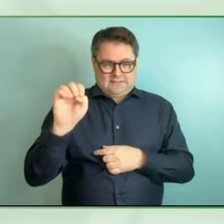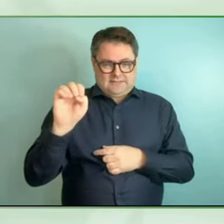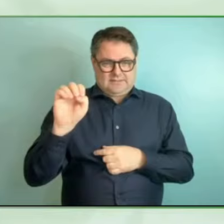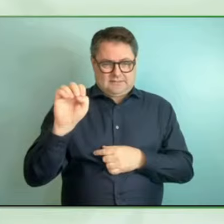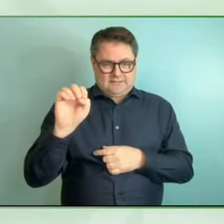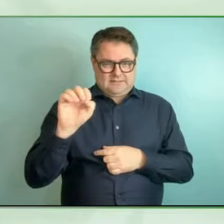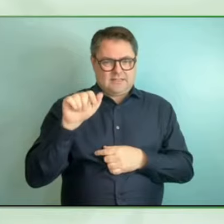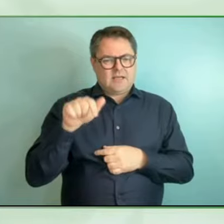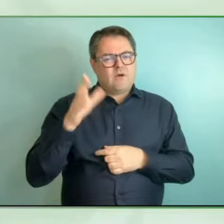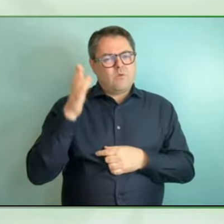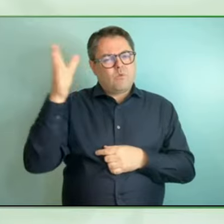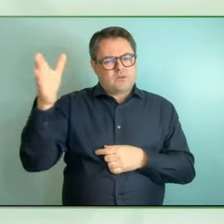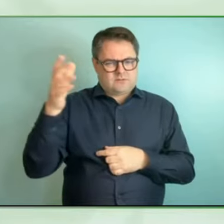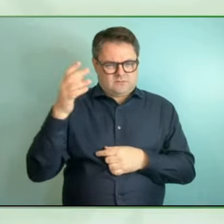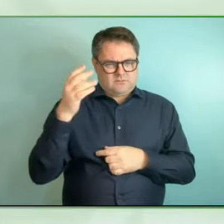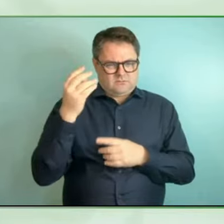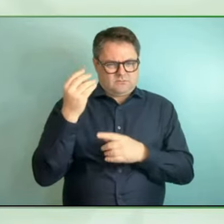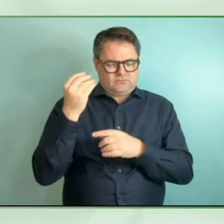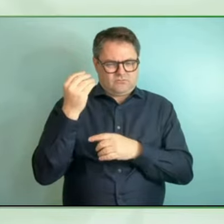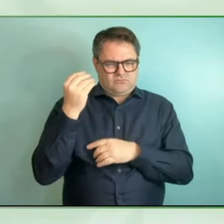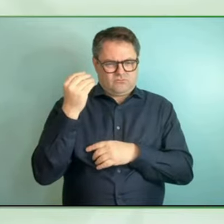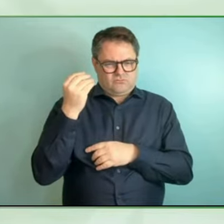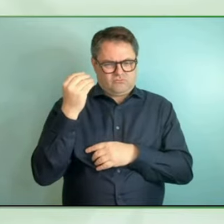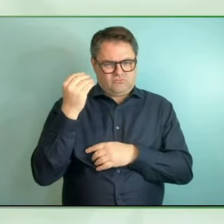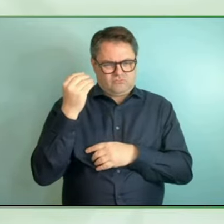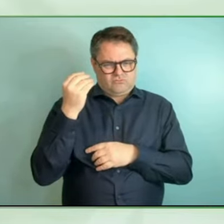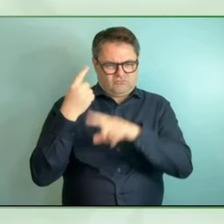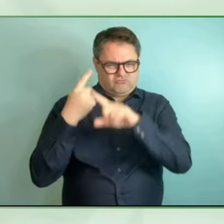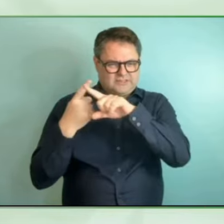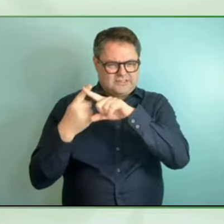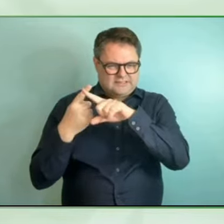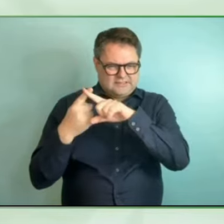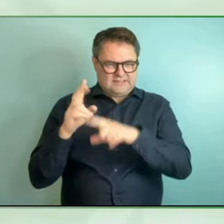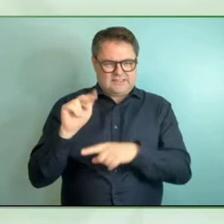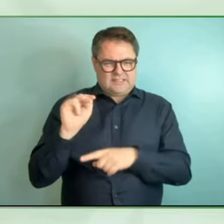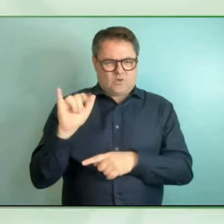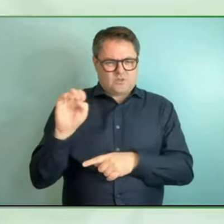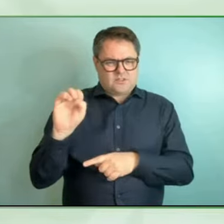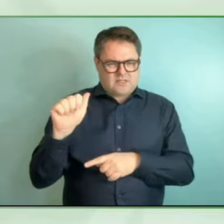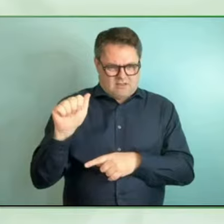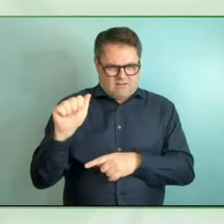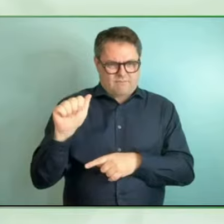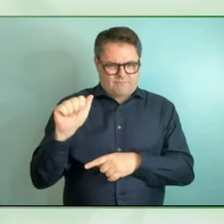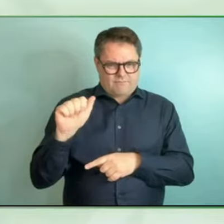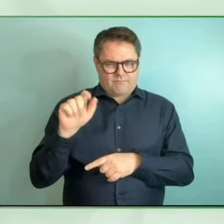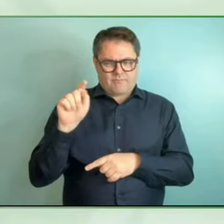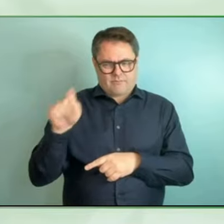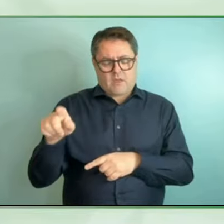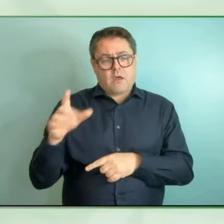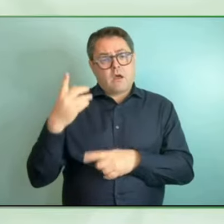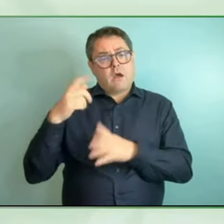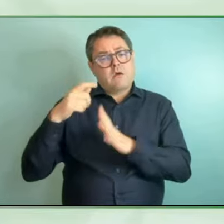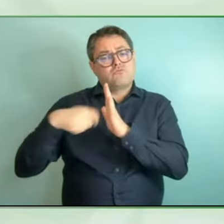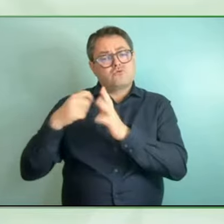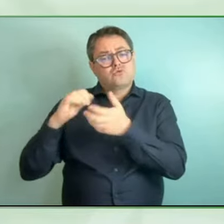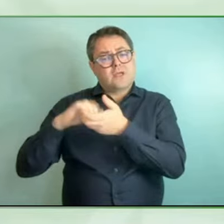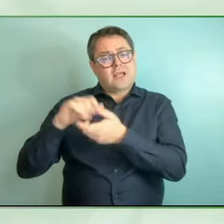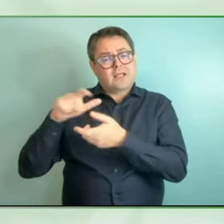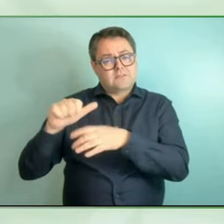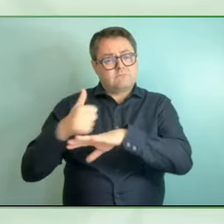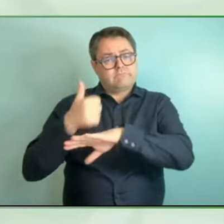in September 2025, the partners of the Athena project launched